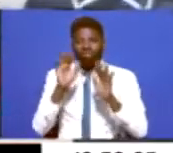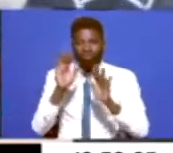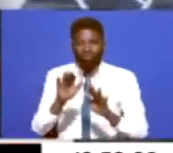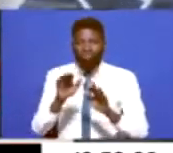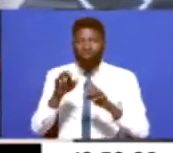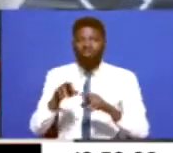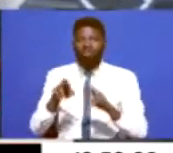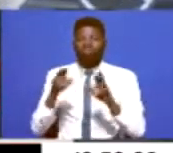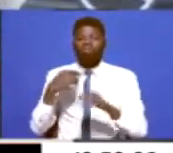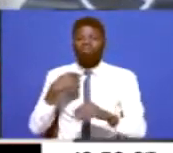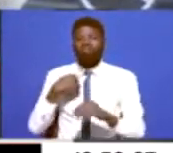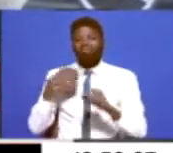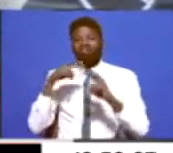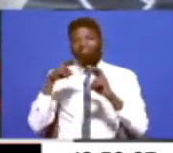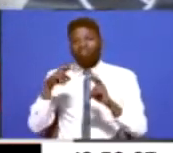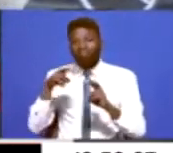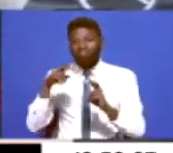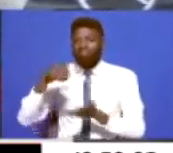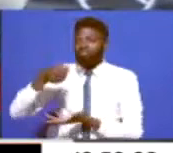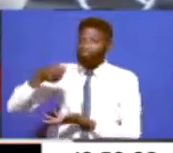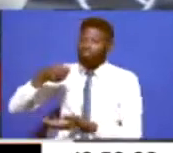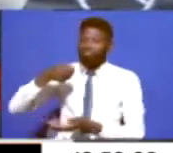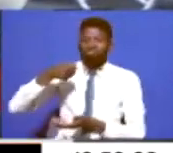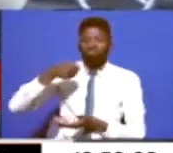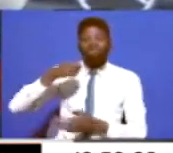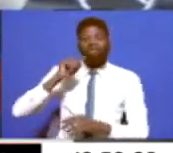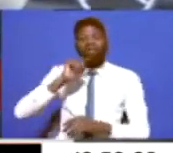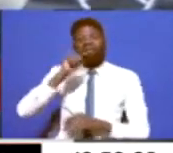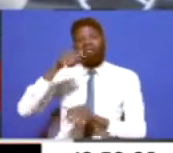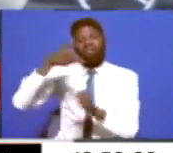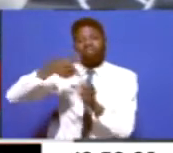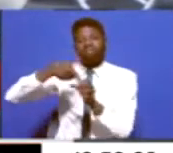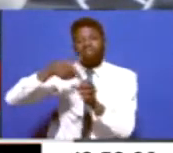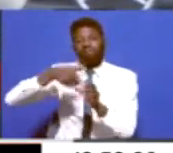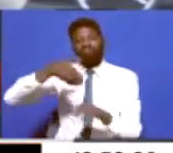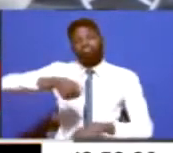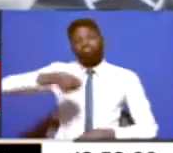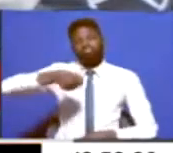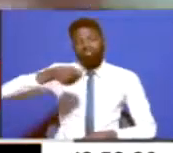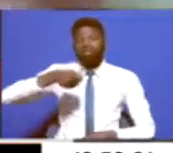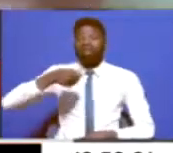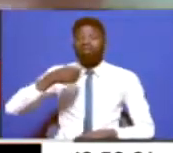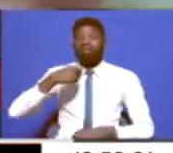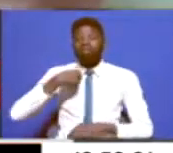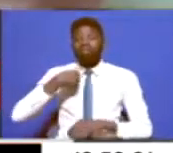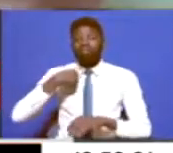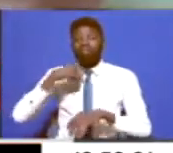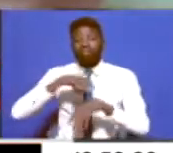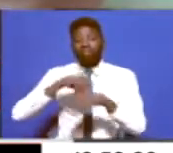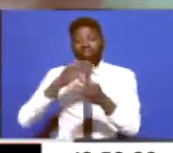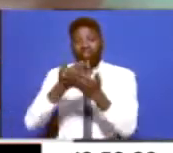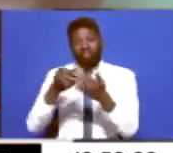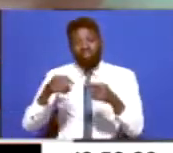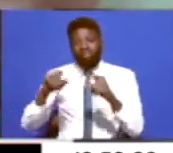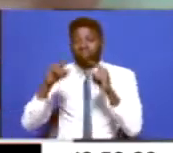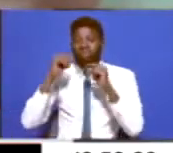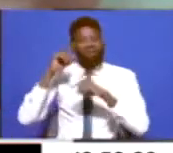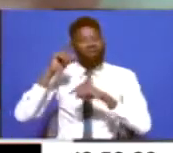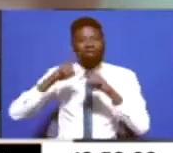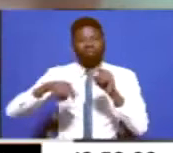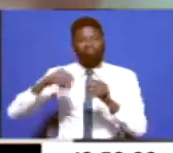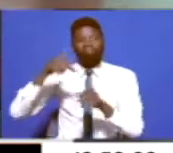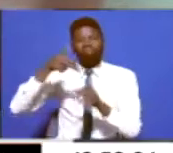vibuyu niende nikatafute mafuta. Na nilipofika kwa petrol station wananiambia waweze kuniwekea kwa kibuyu. Almost all the petrol station